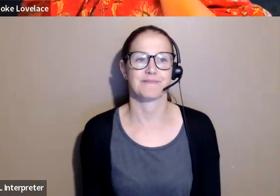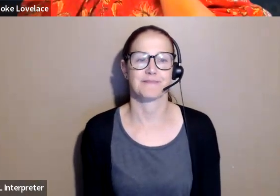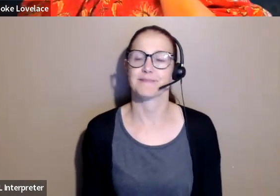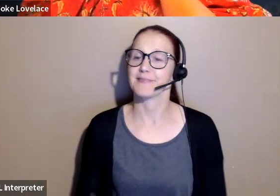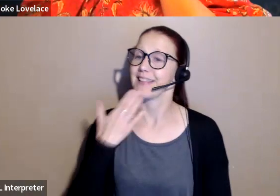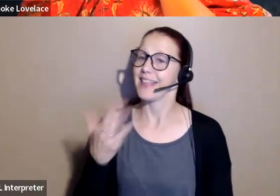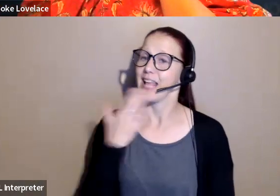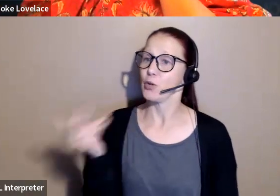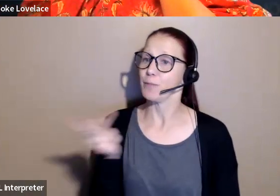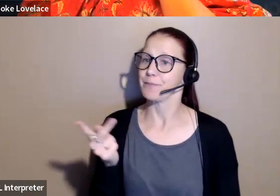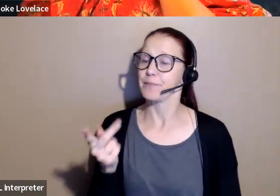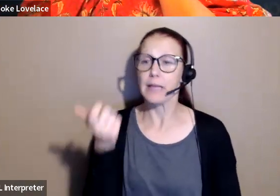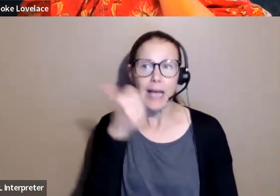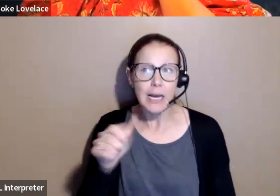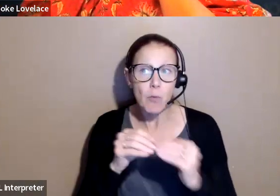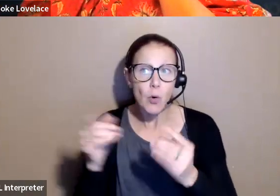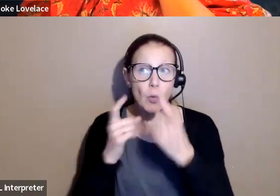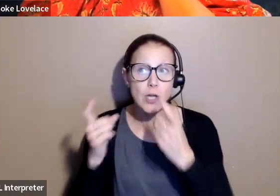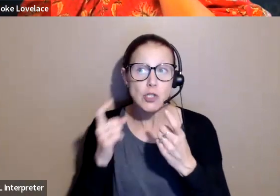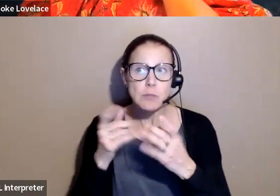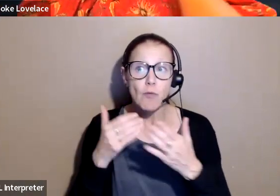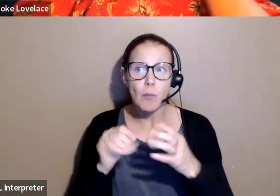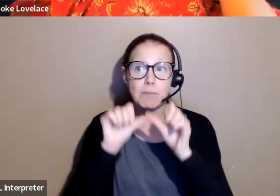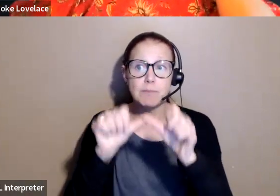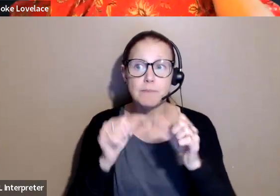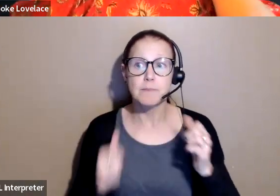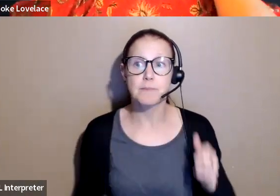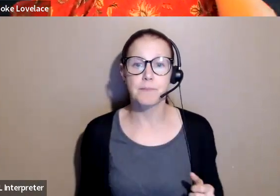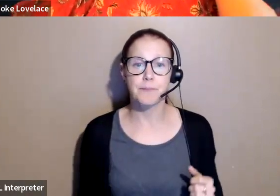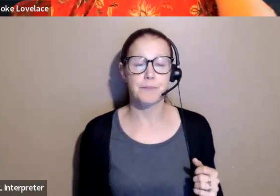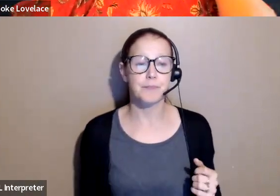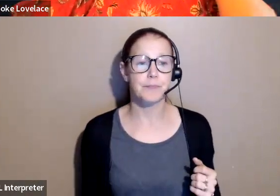Thanks, guys. Did anybody else have any questions or before we move on?